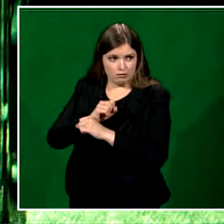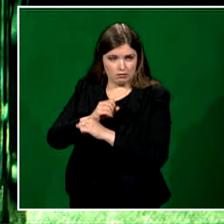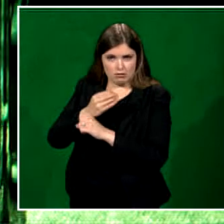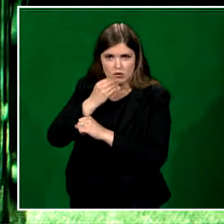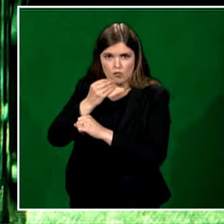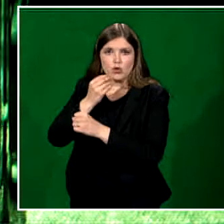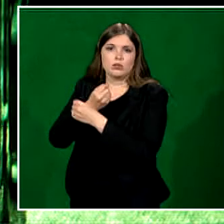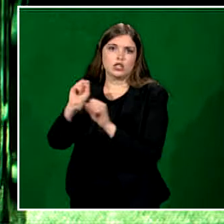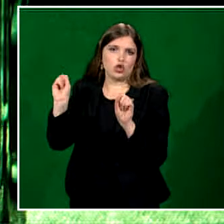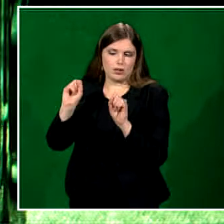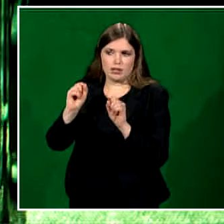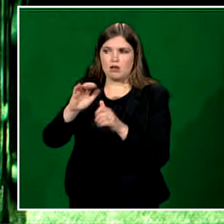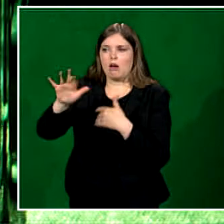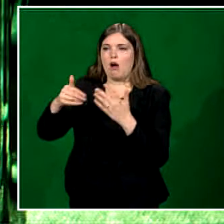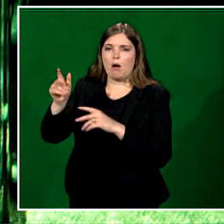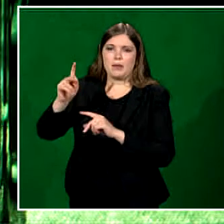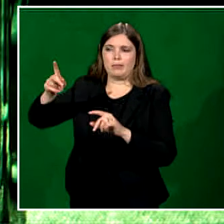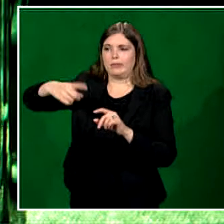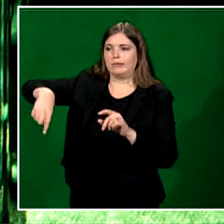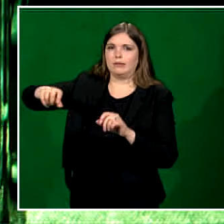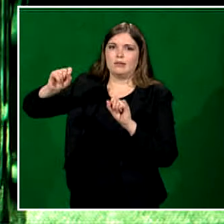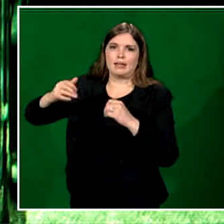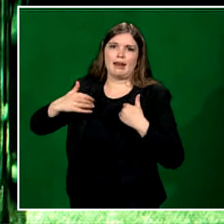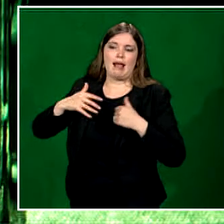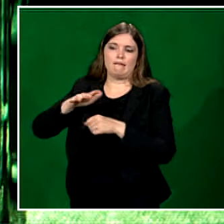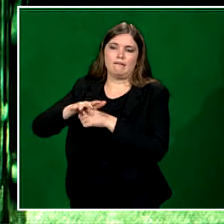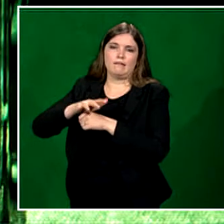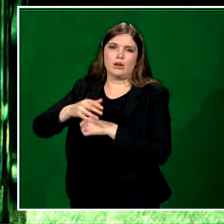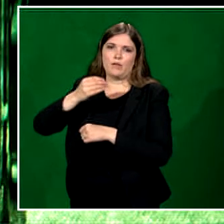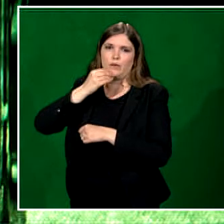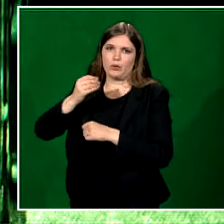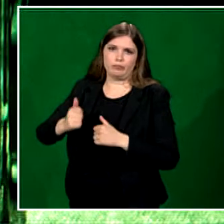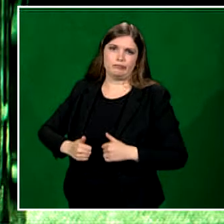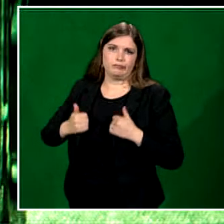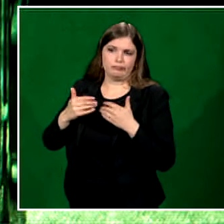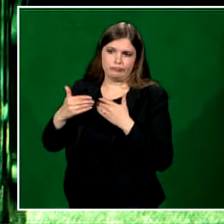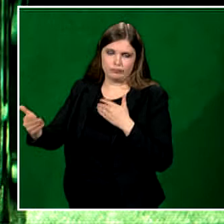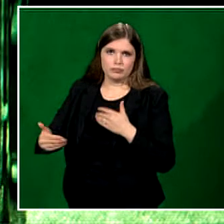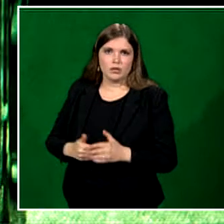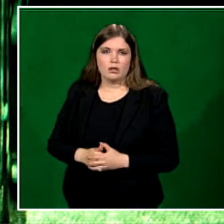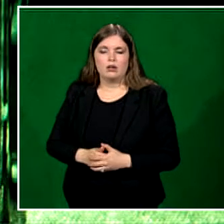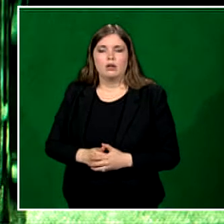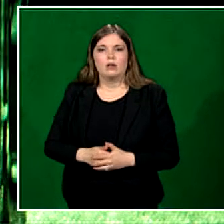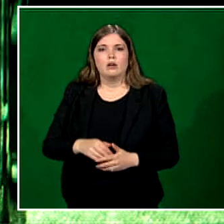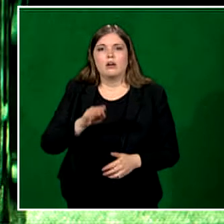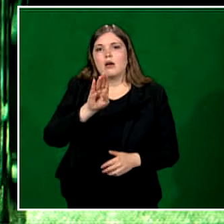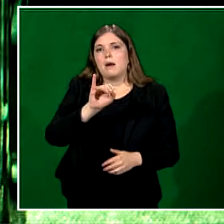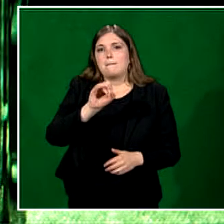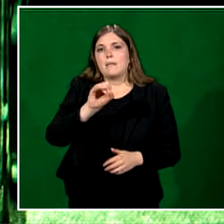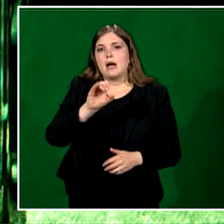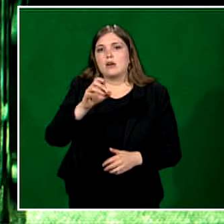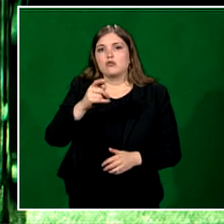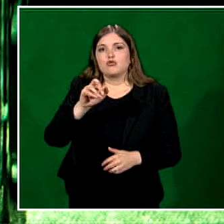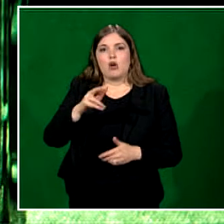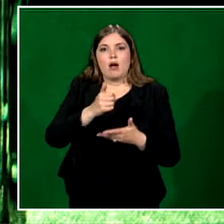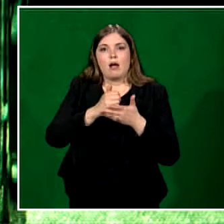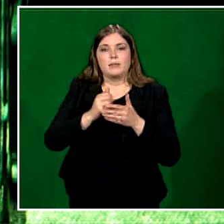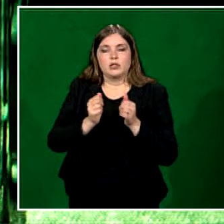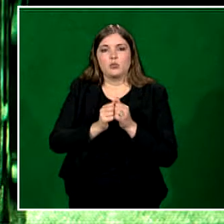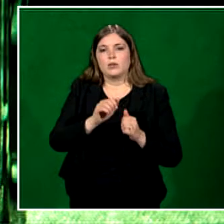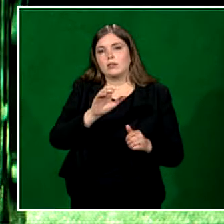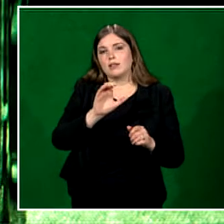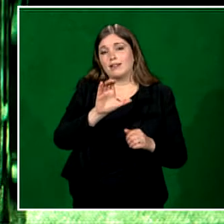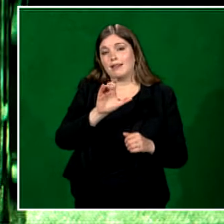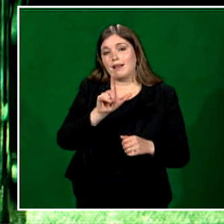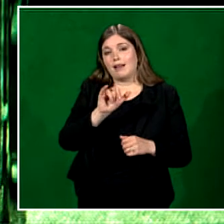and nutritious for all people. Biochar application also helps in climate change mitigation.